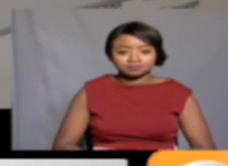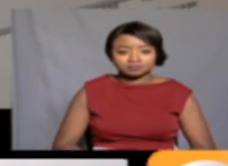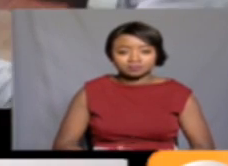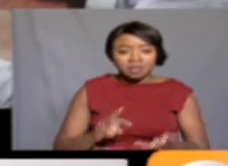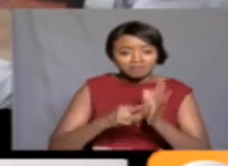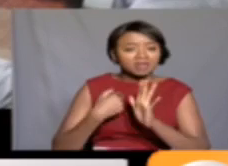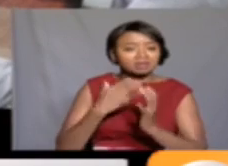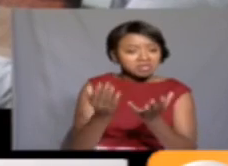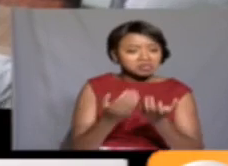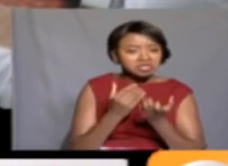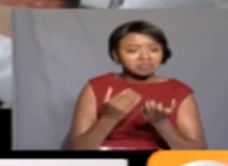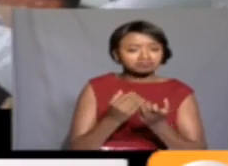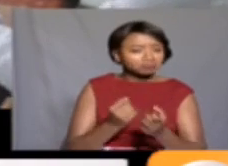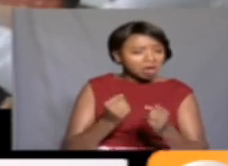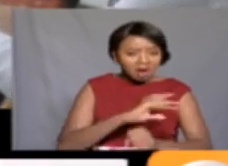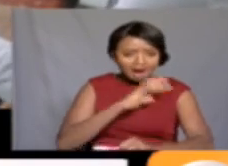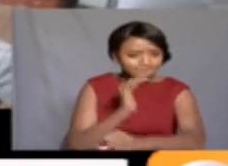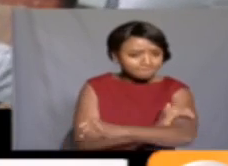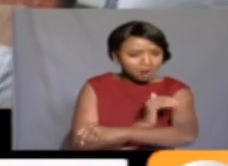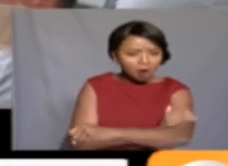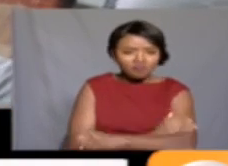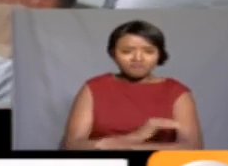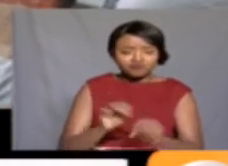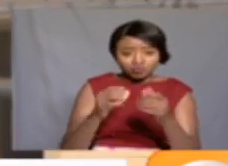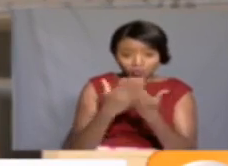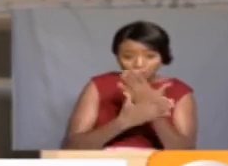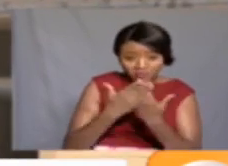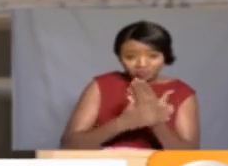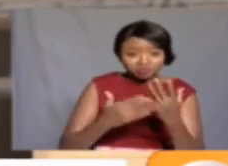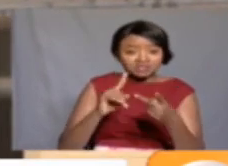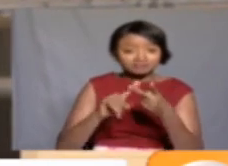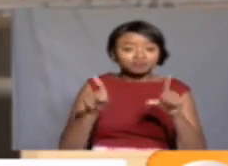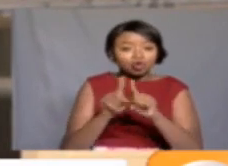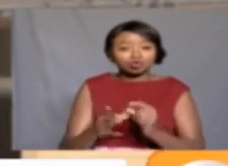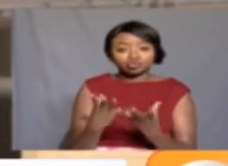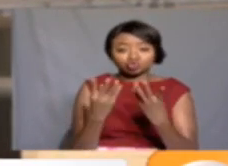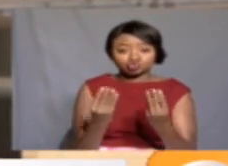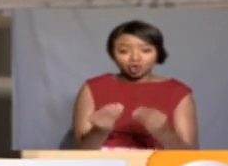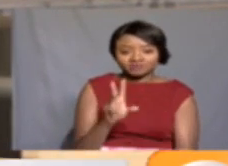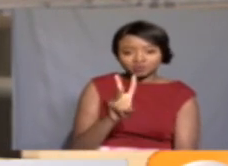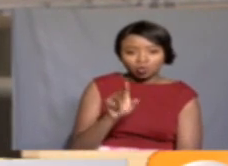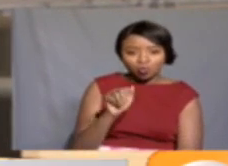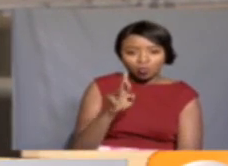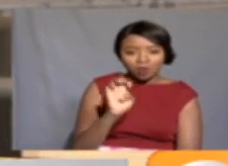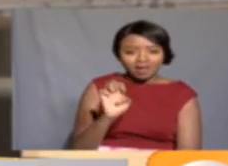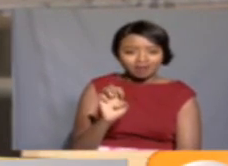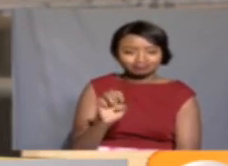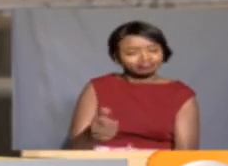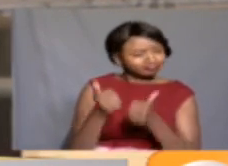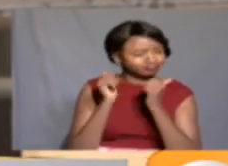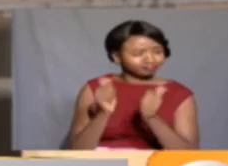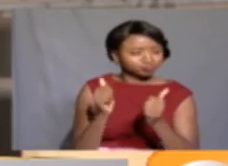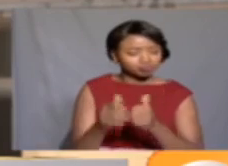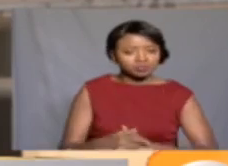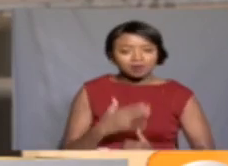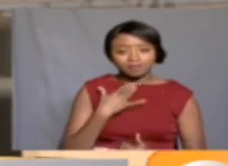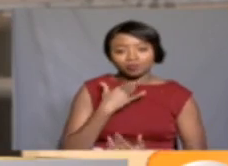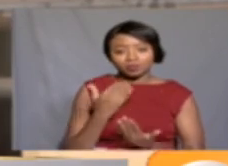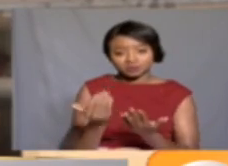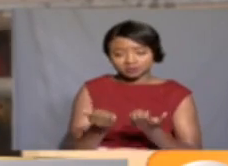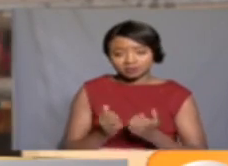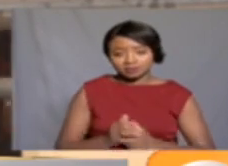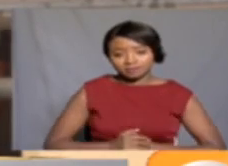powerful computer. The software as currently I'm using, most of the time they misbehave. And